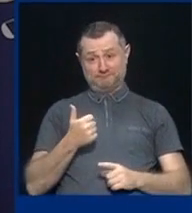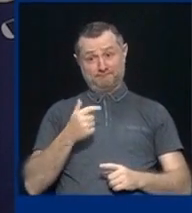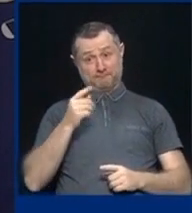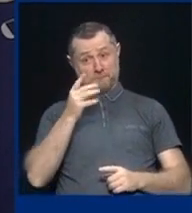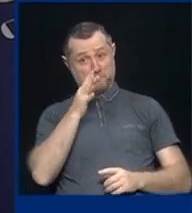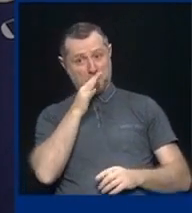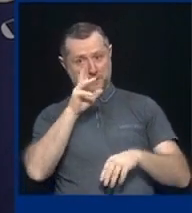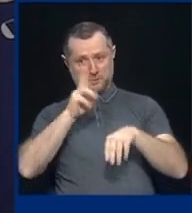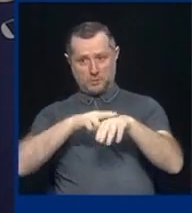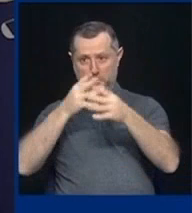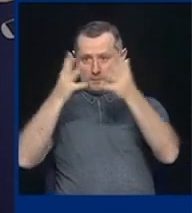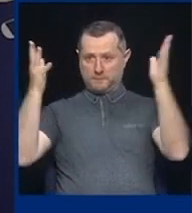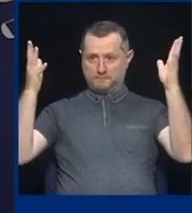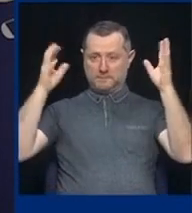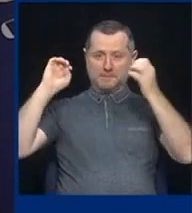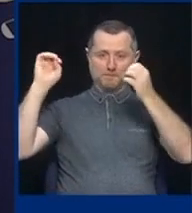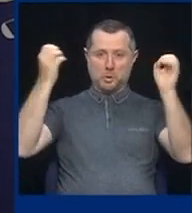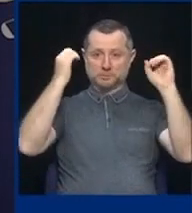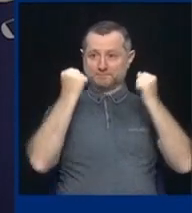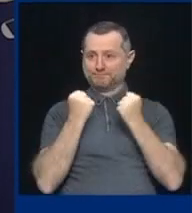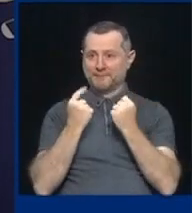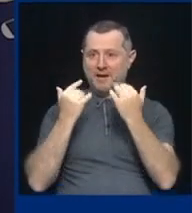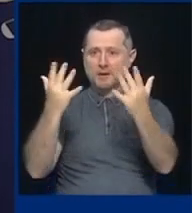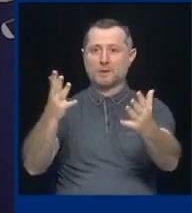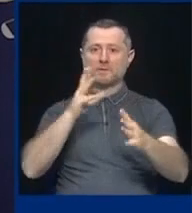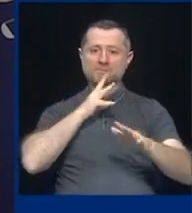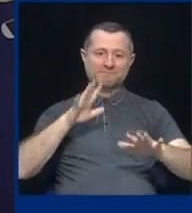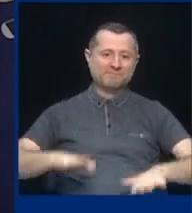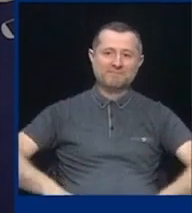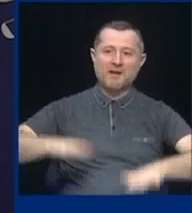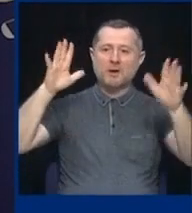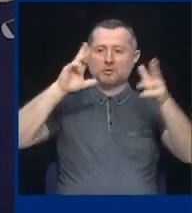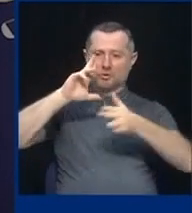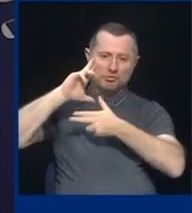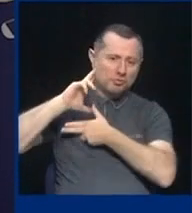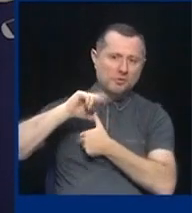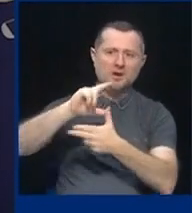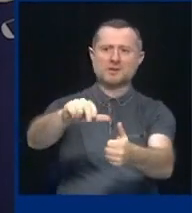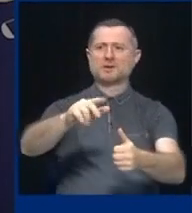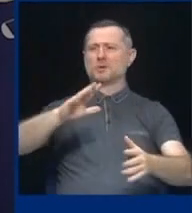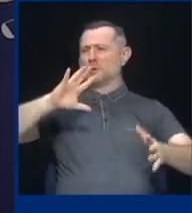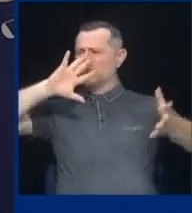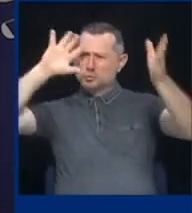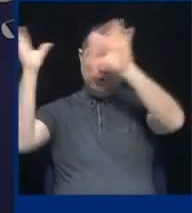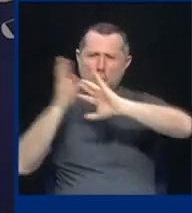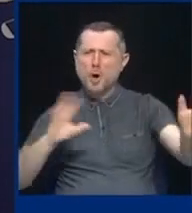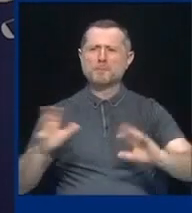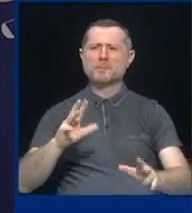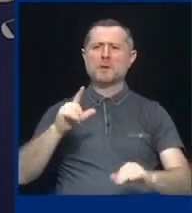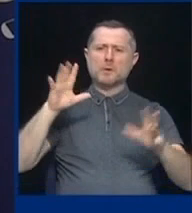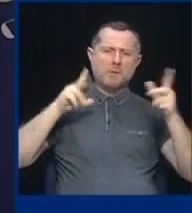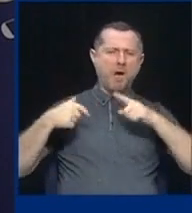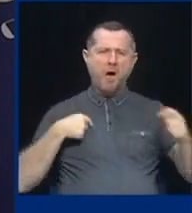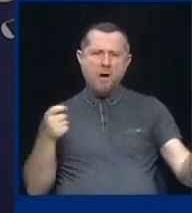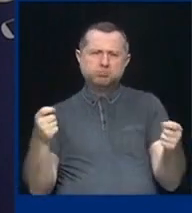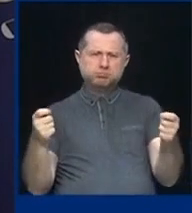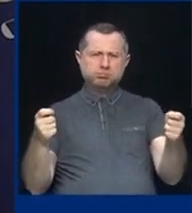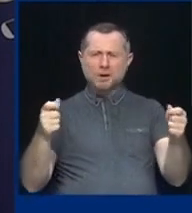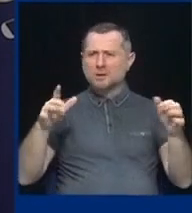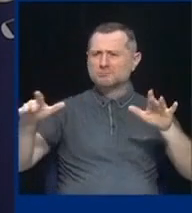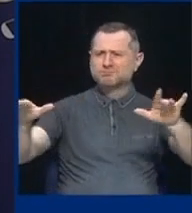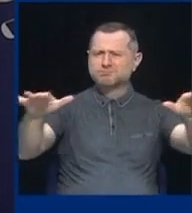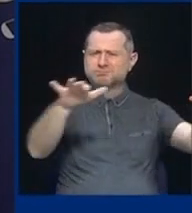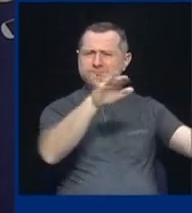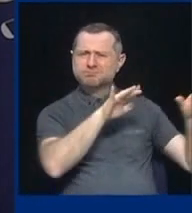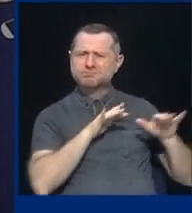us. Fires, floods, hurricanes, superstorms, and pandemics. We balanced the state budget, and we